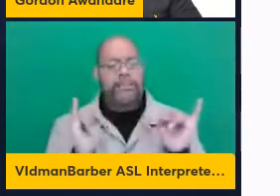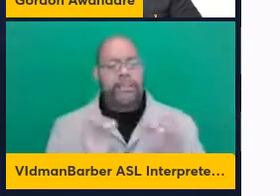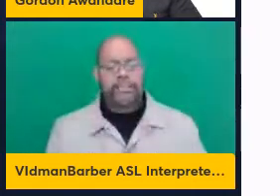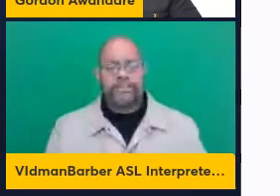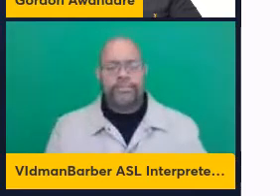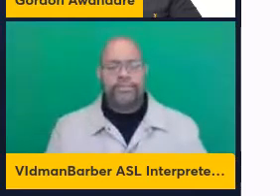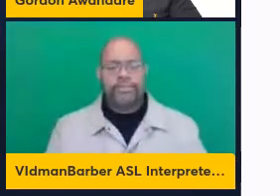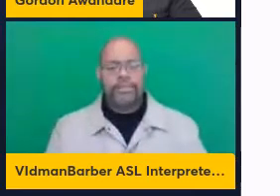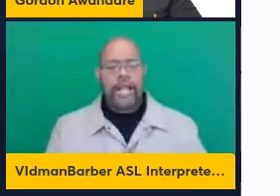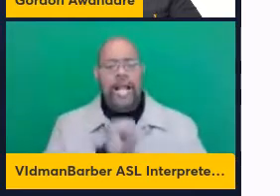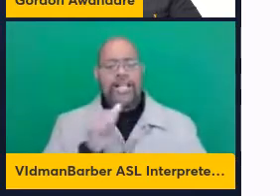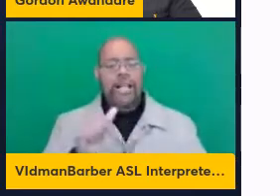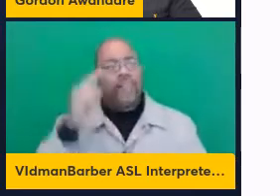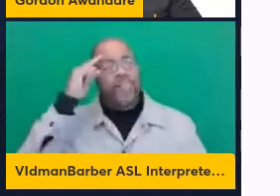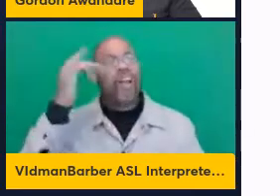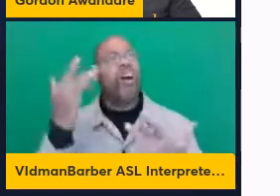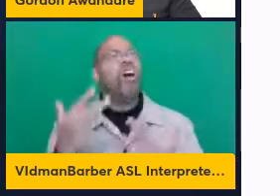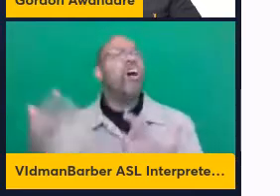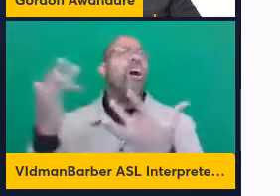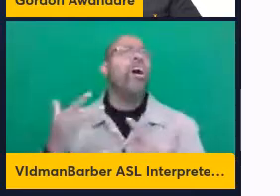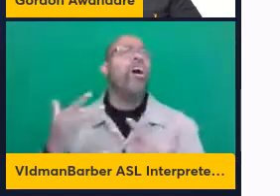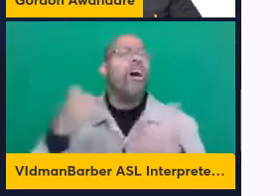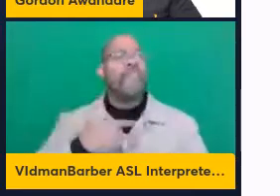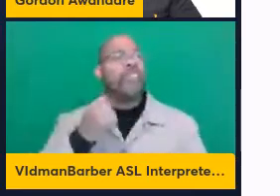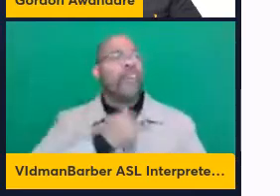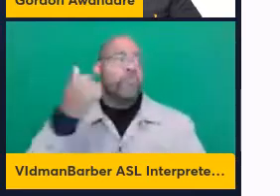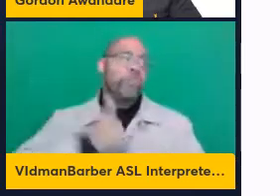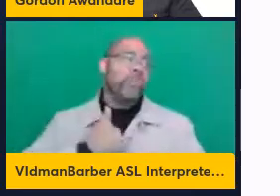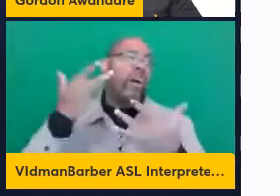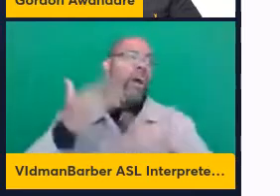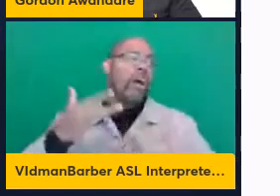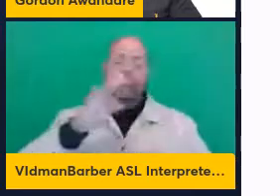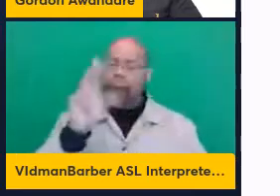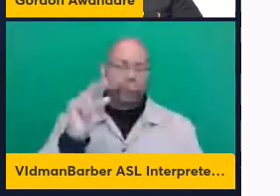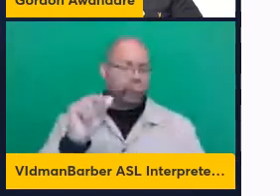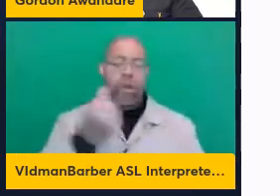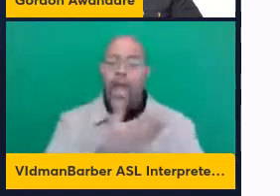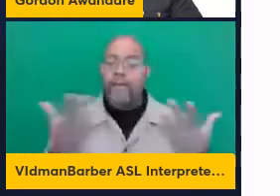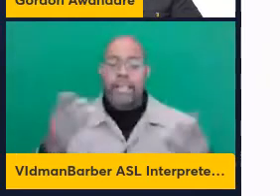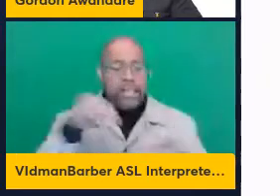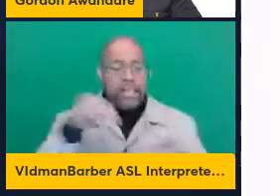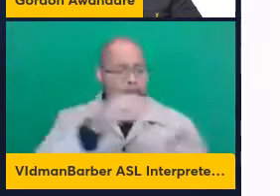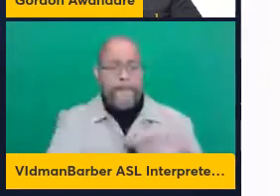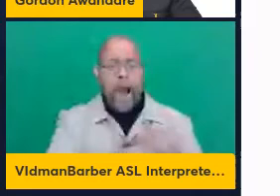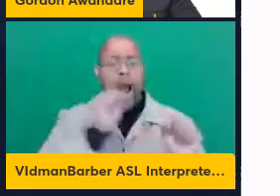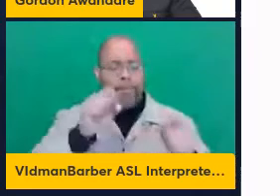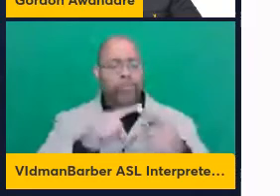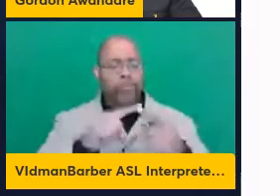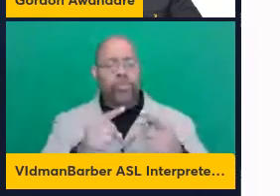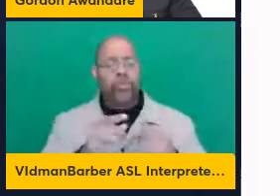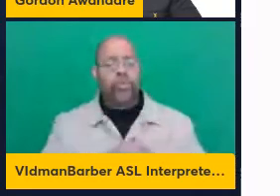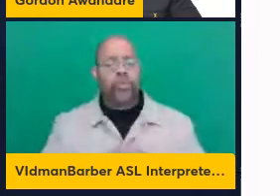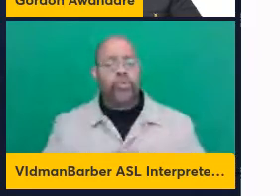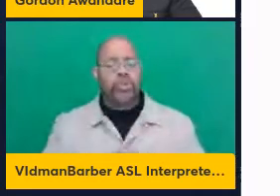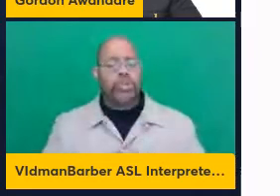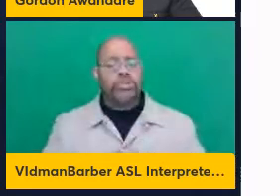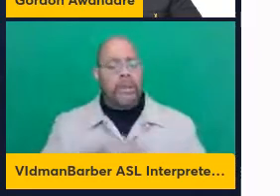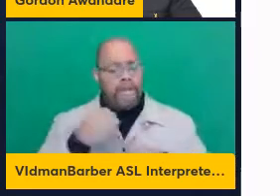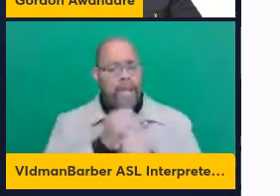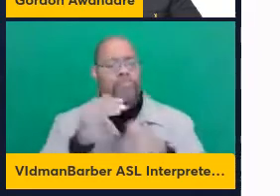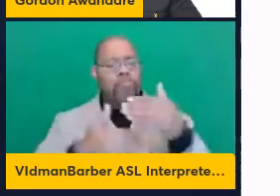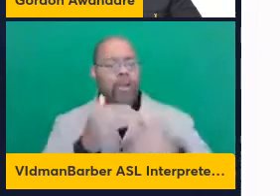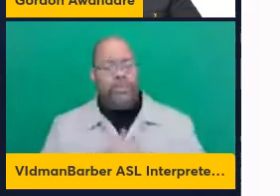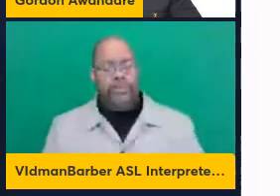and not indulge in self-pity. Don't feel sorry for yourself. Everything is within your power to be able to make